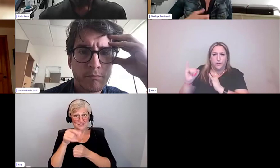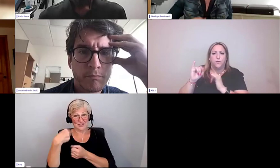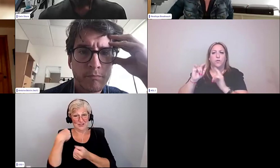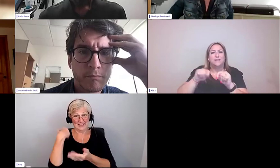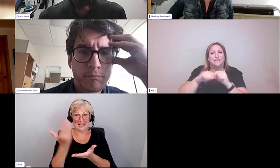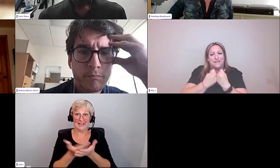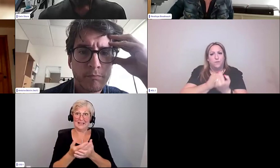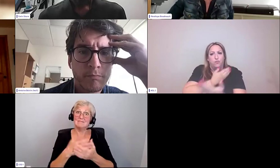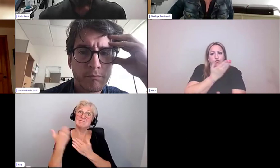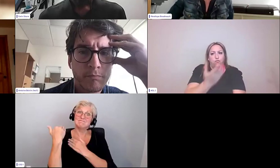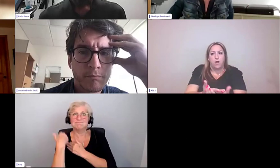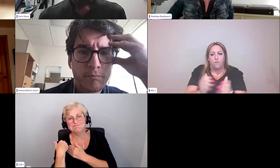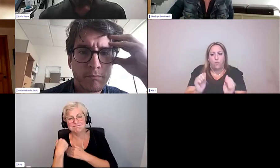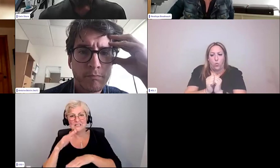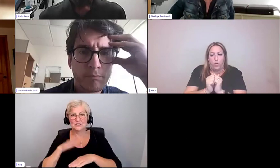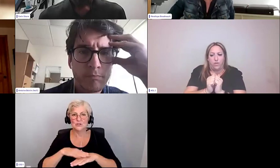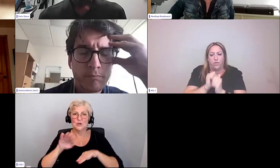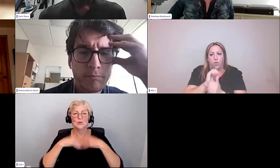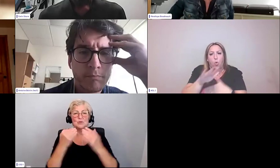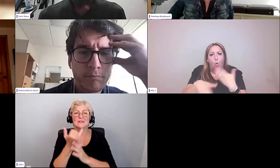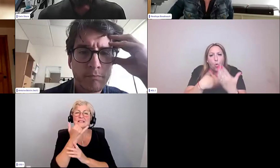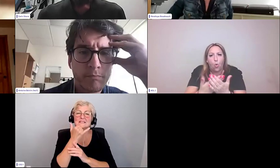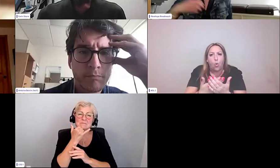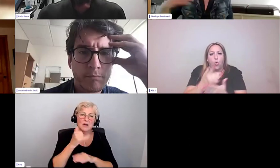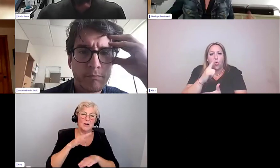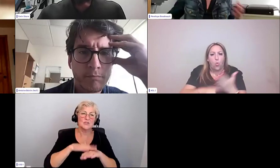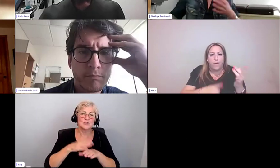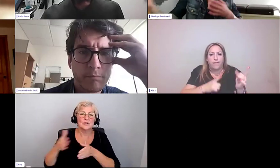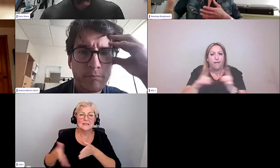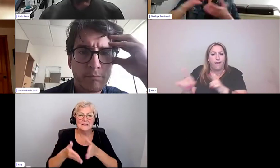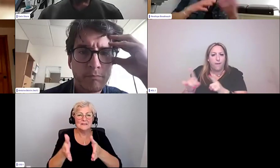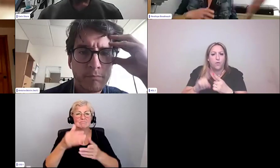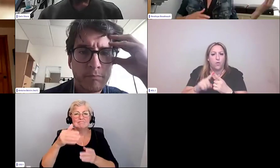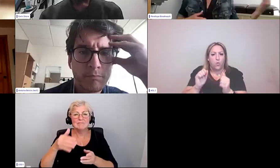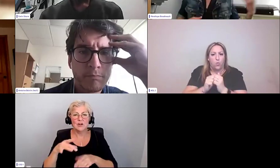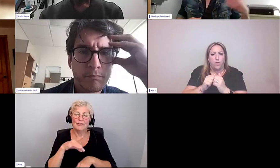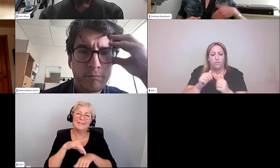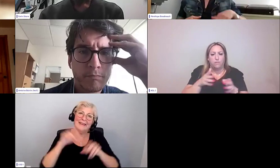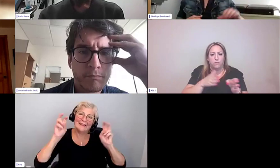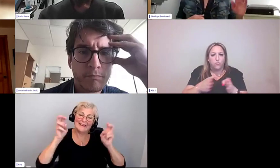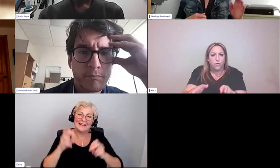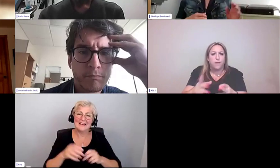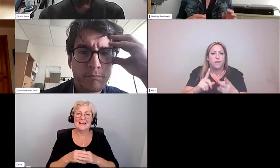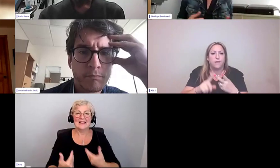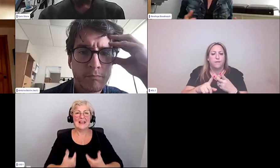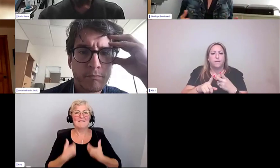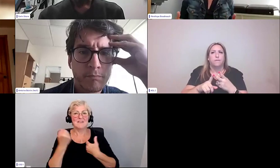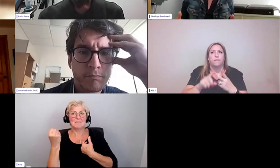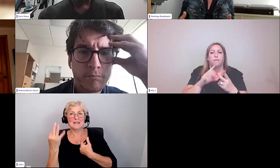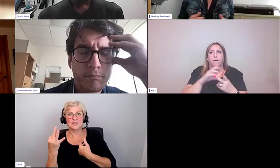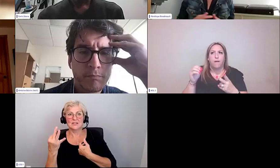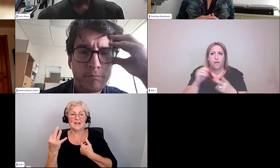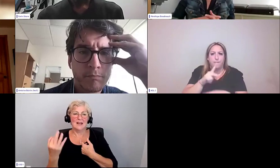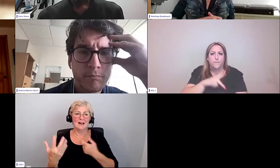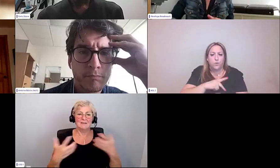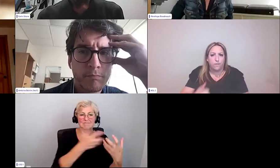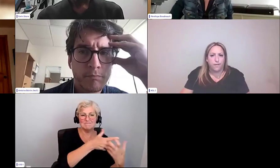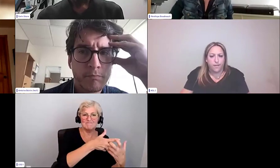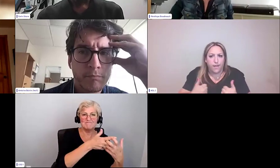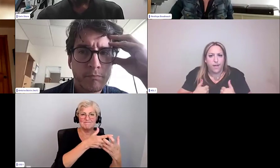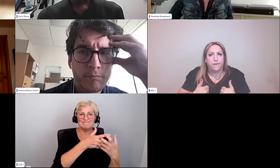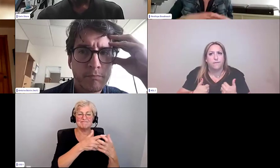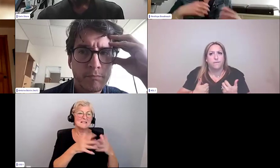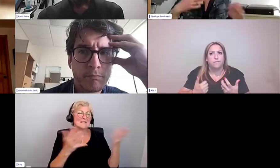arrives with all of what is taking place on the terrain and the personal life, which mixes in